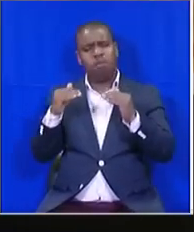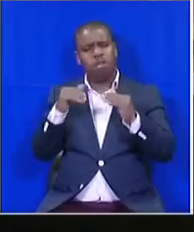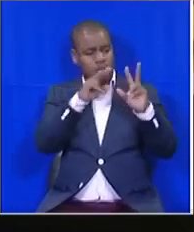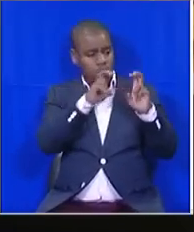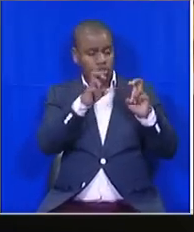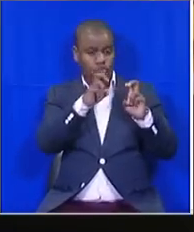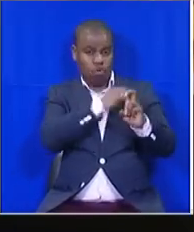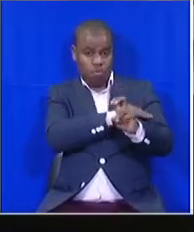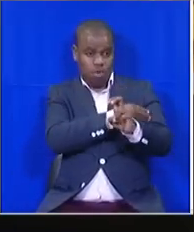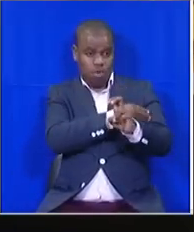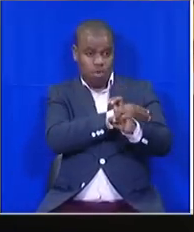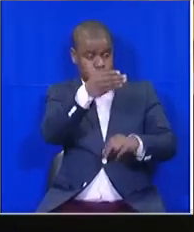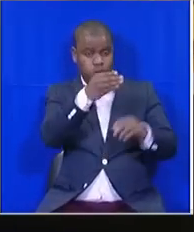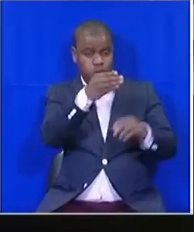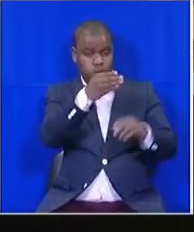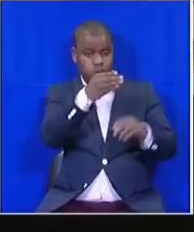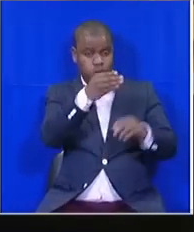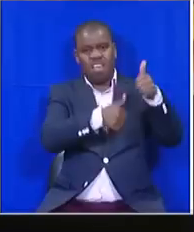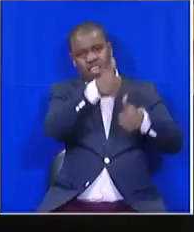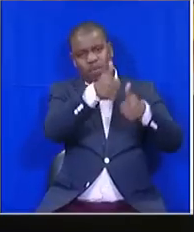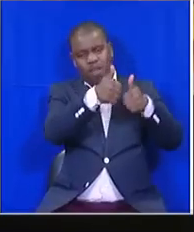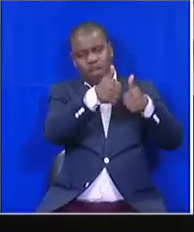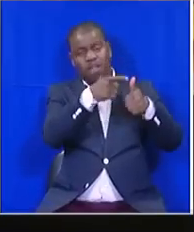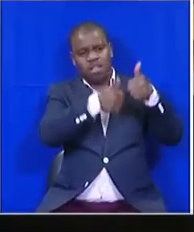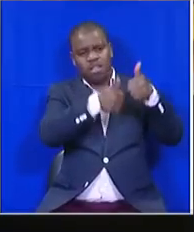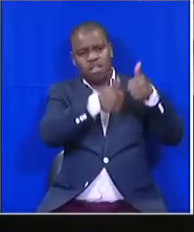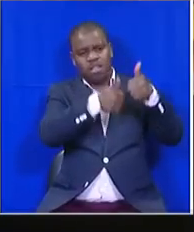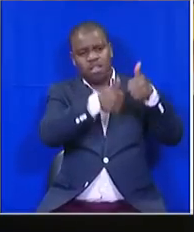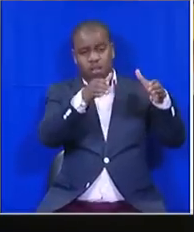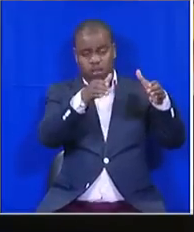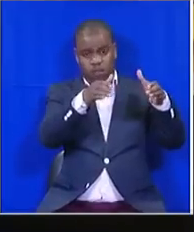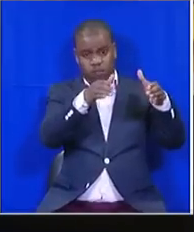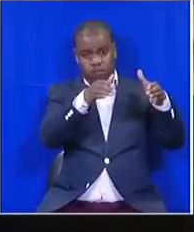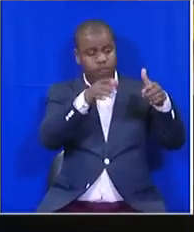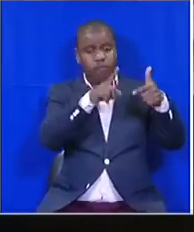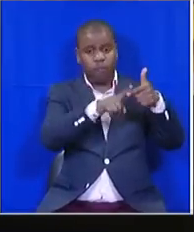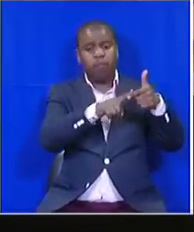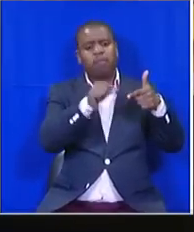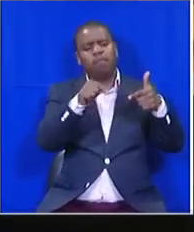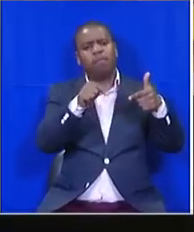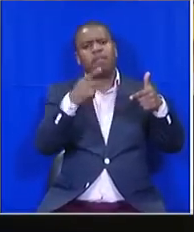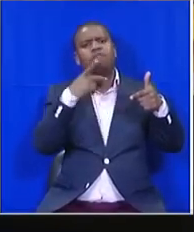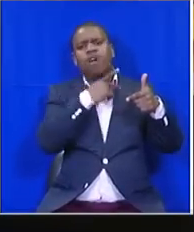Cabinet. I have clearly indicated that on the said evening of Friday,